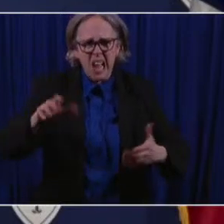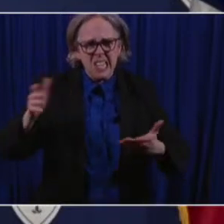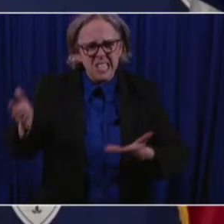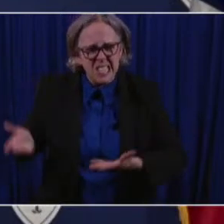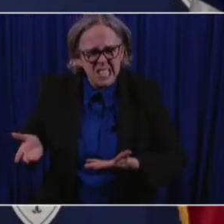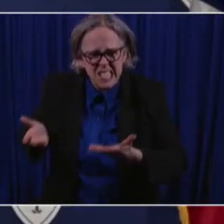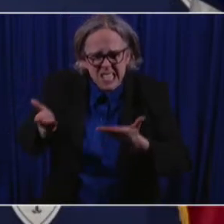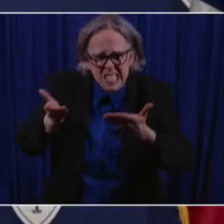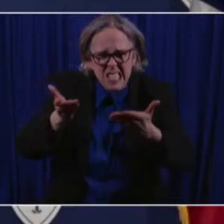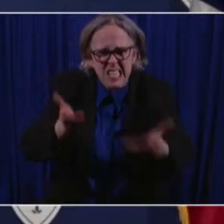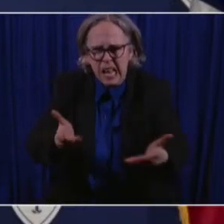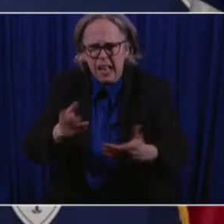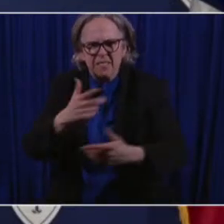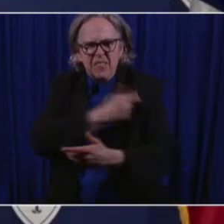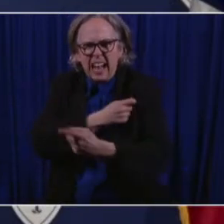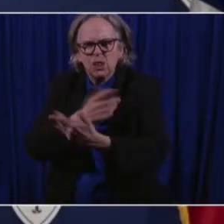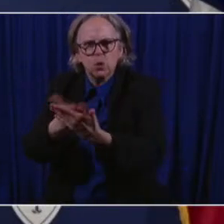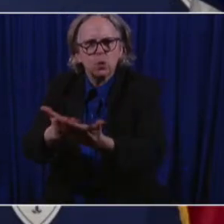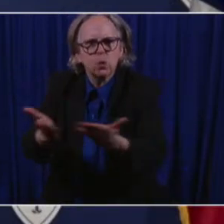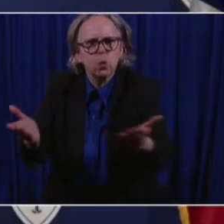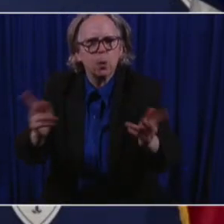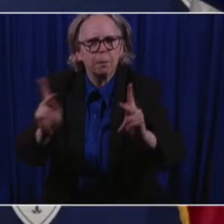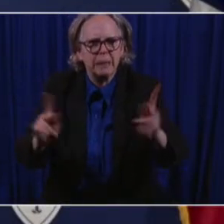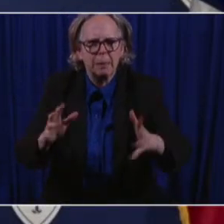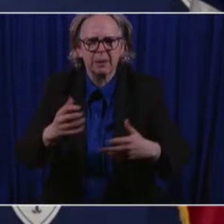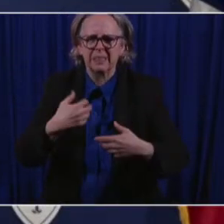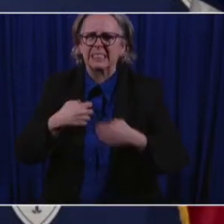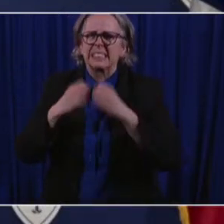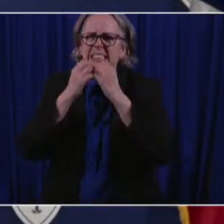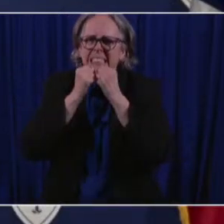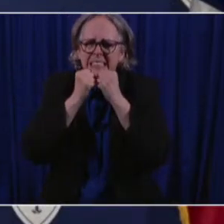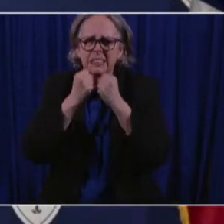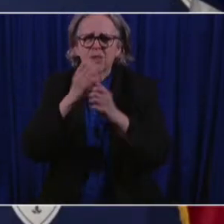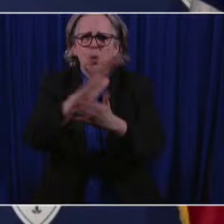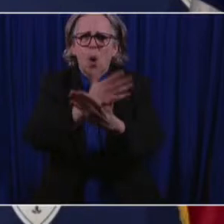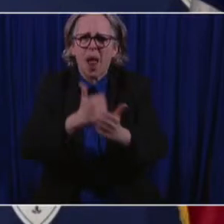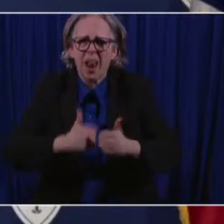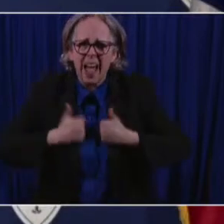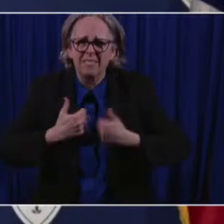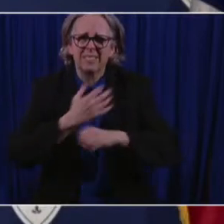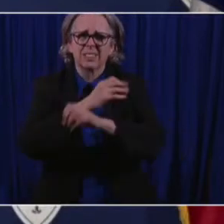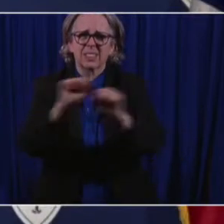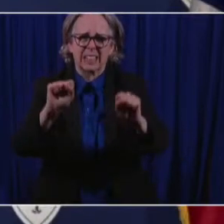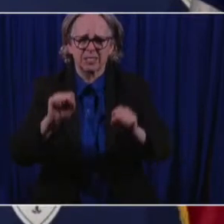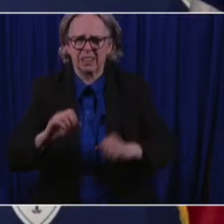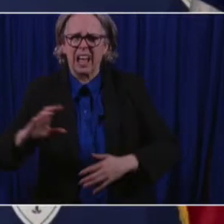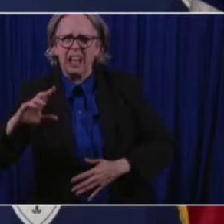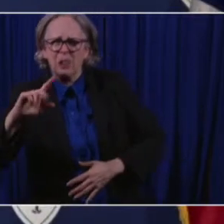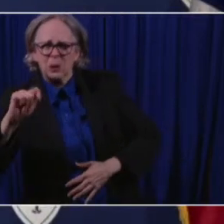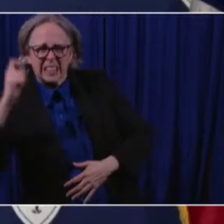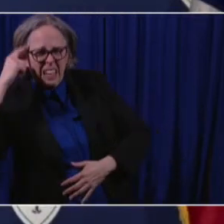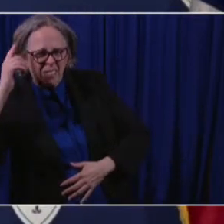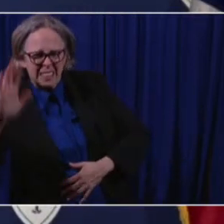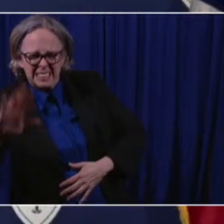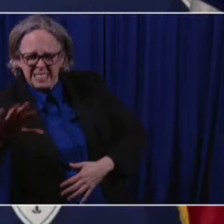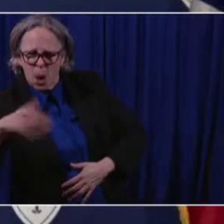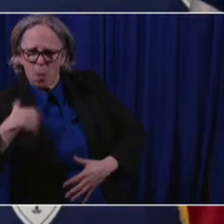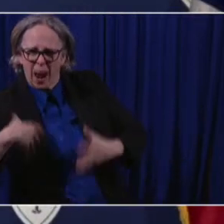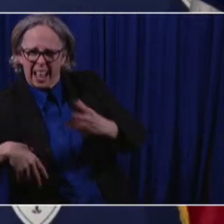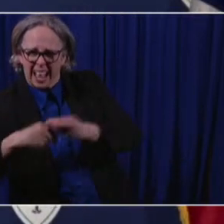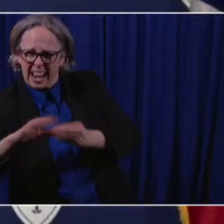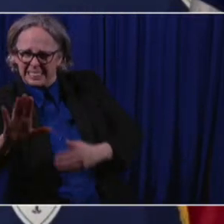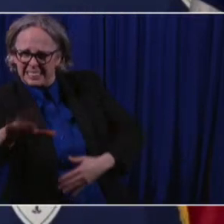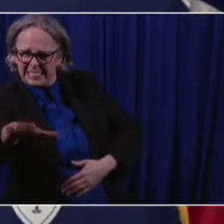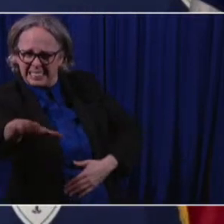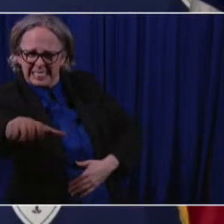lives, and it's how we get out of this. Governor, if I could add one thing to that, I know when I looked at the numbers this morning, I